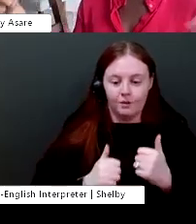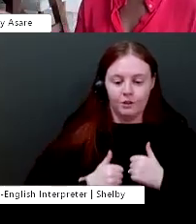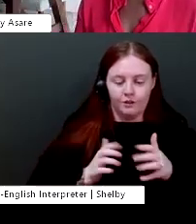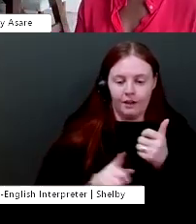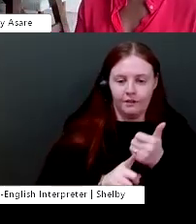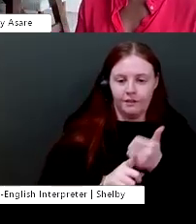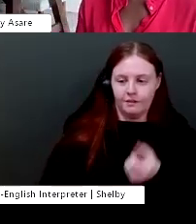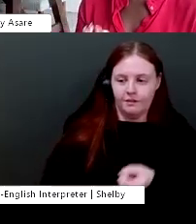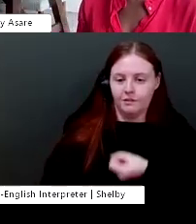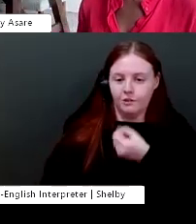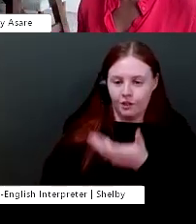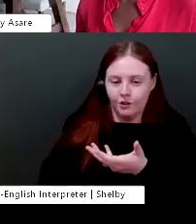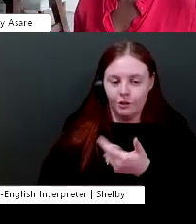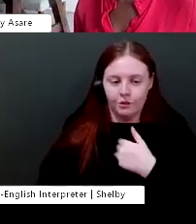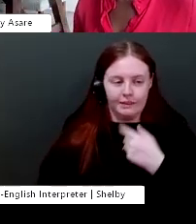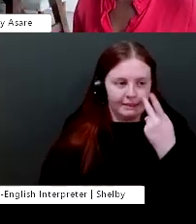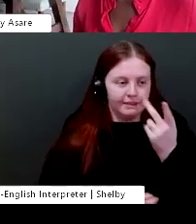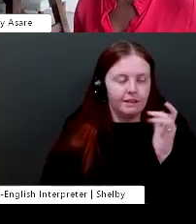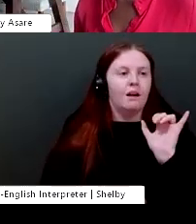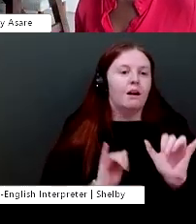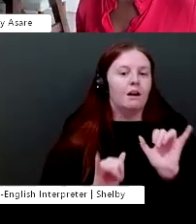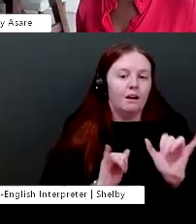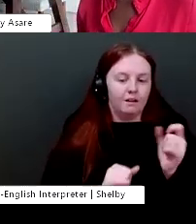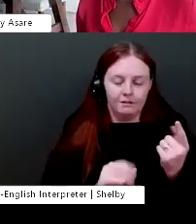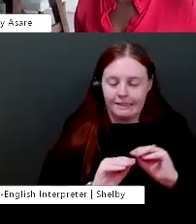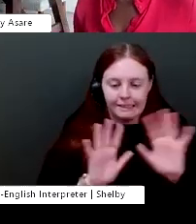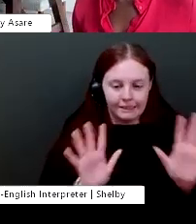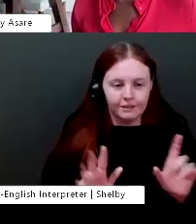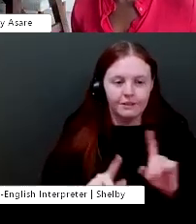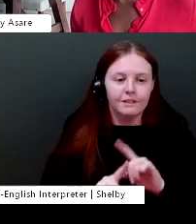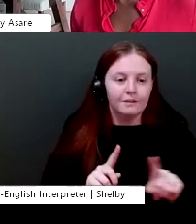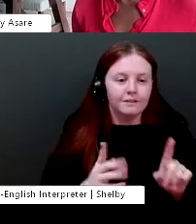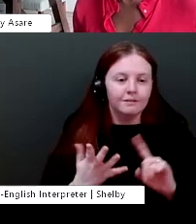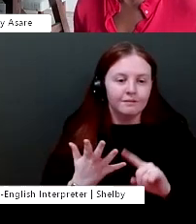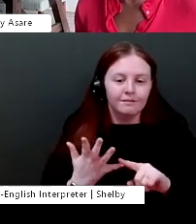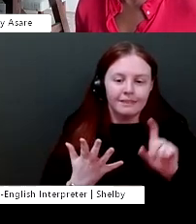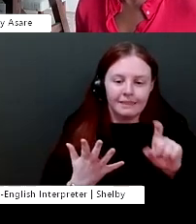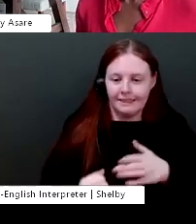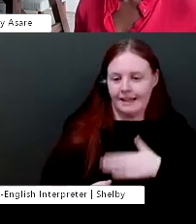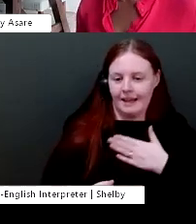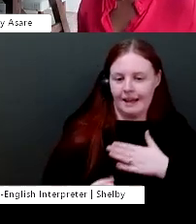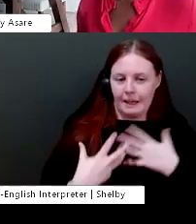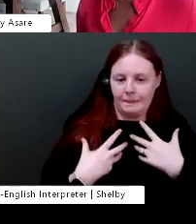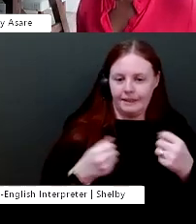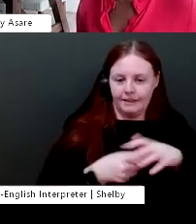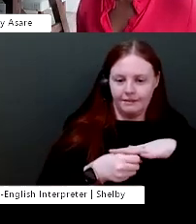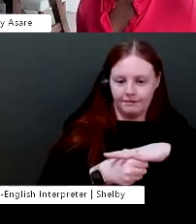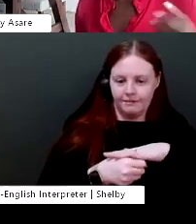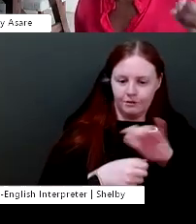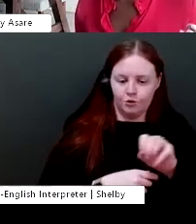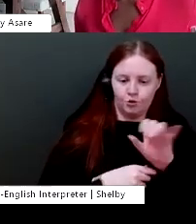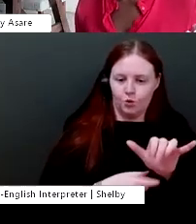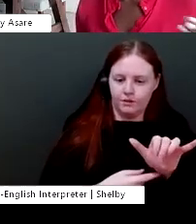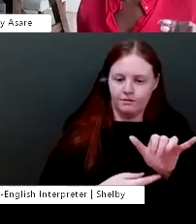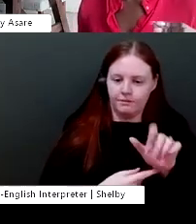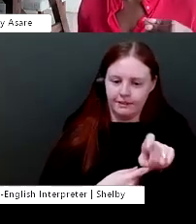like this is so obvious to me, but it's the need for joy-based healing spaces. And so